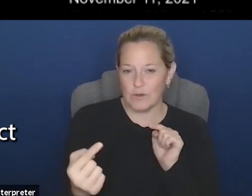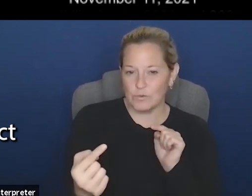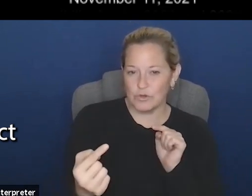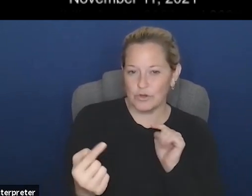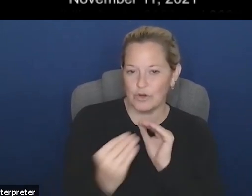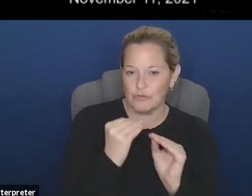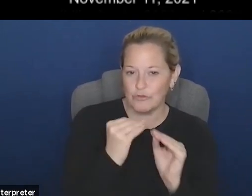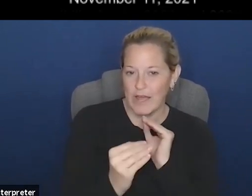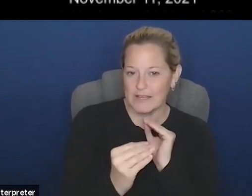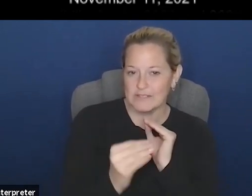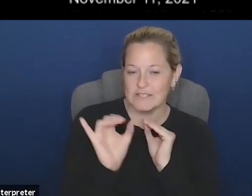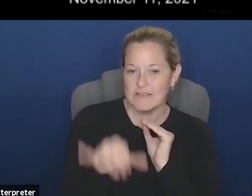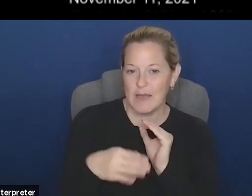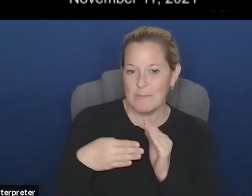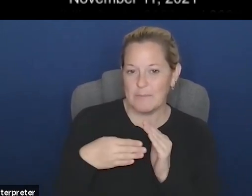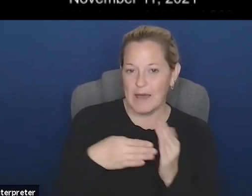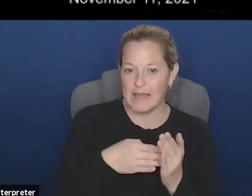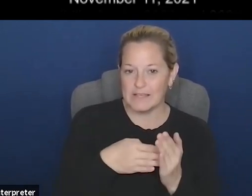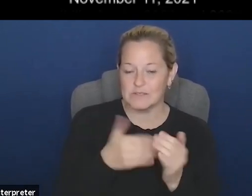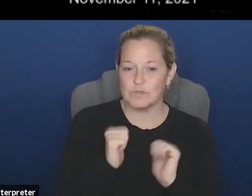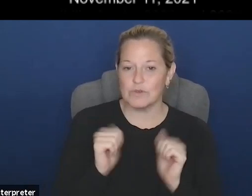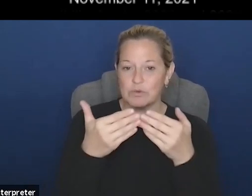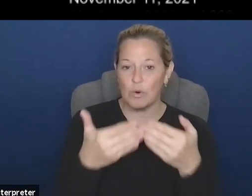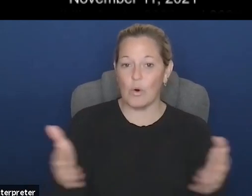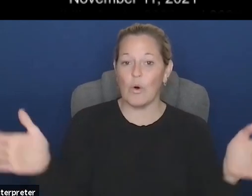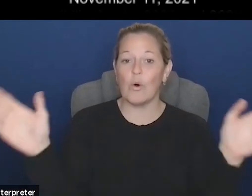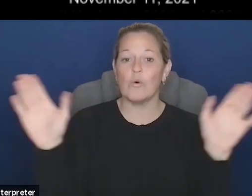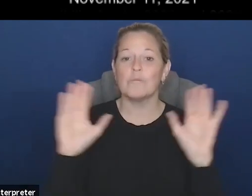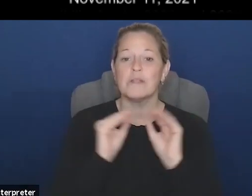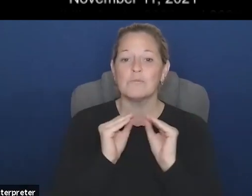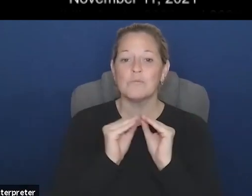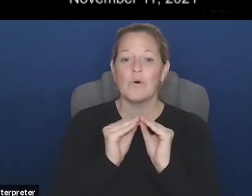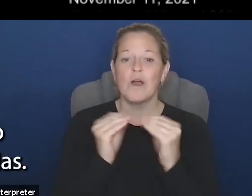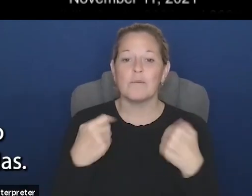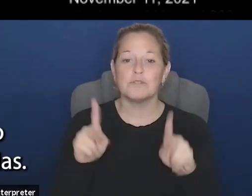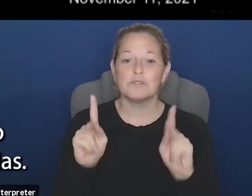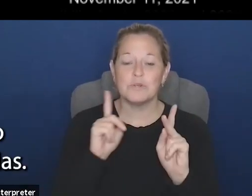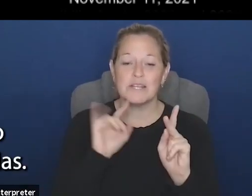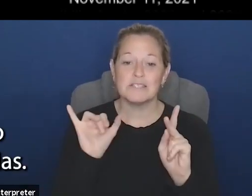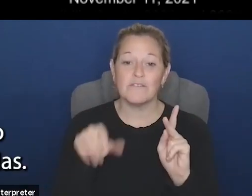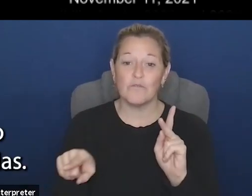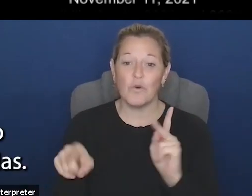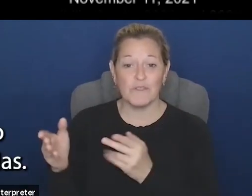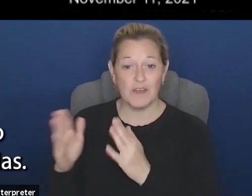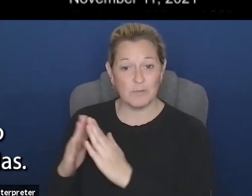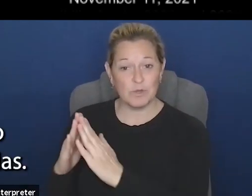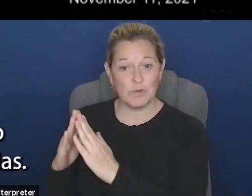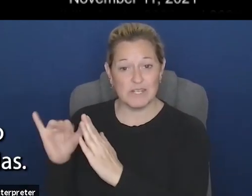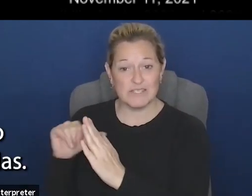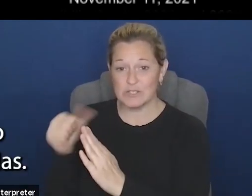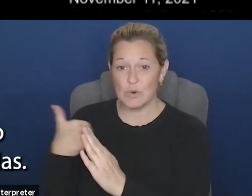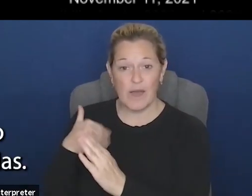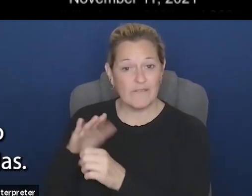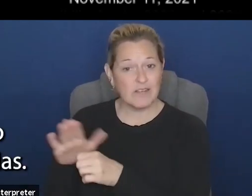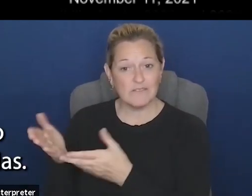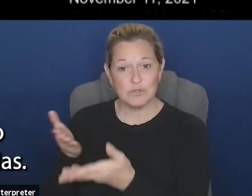unconscious bias to open up opportunities for any underserved community. Really, the first step is that we have to accept that